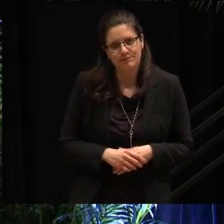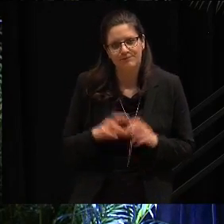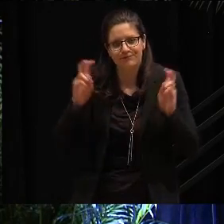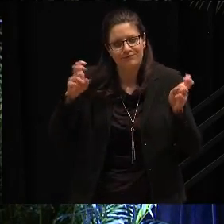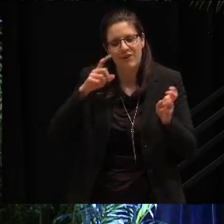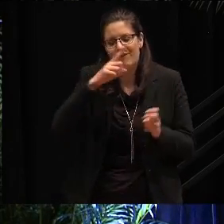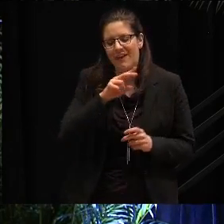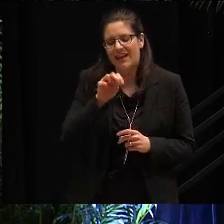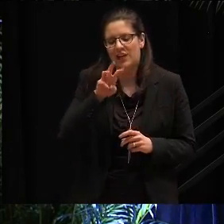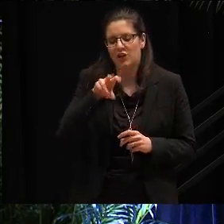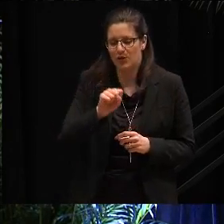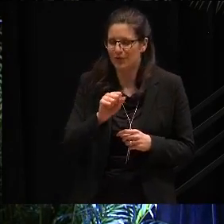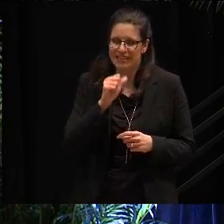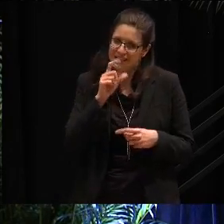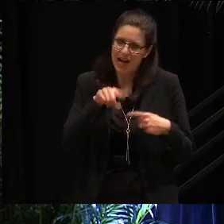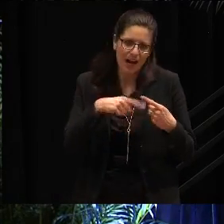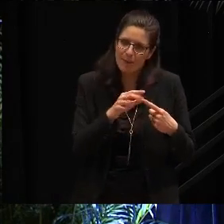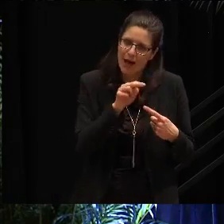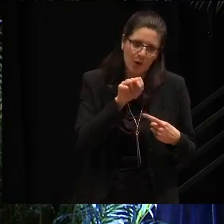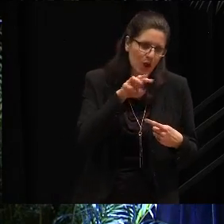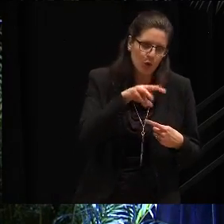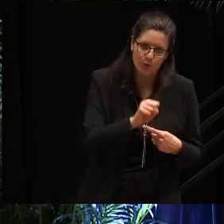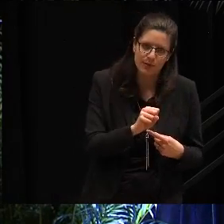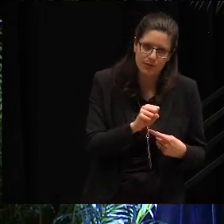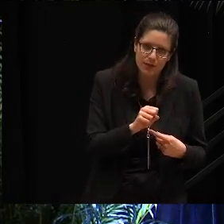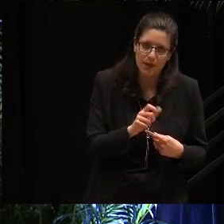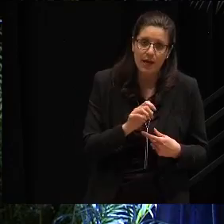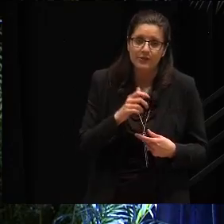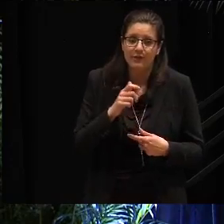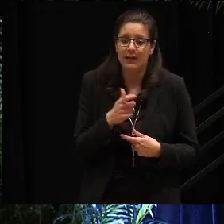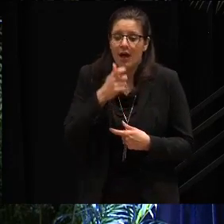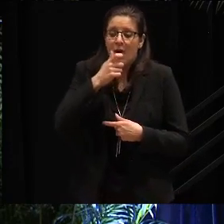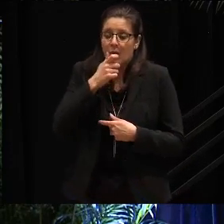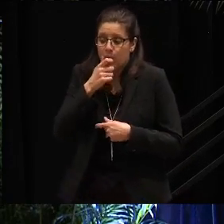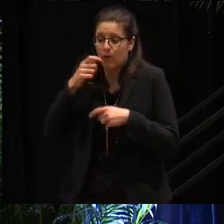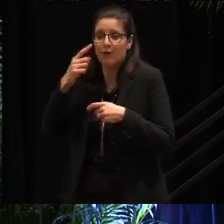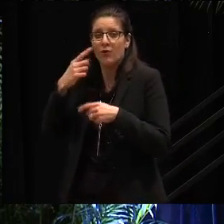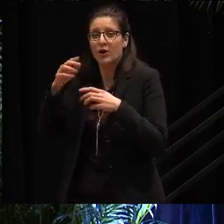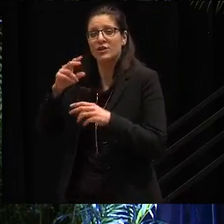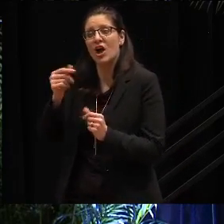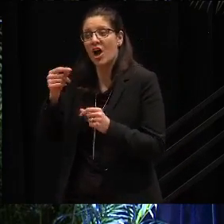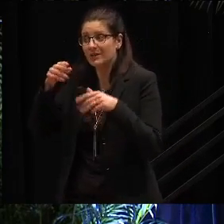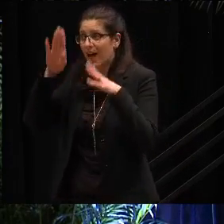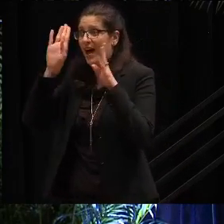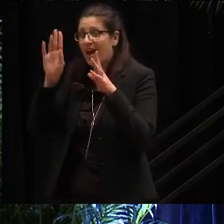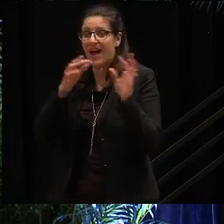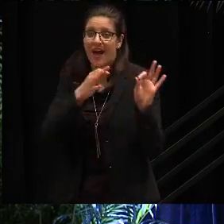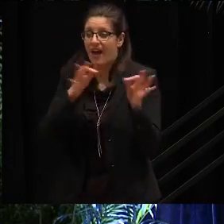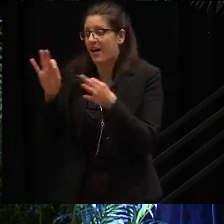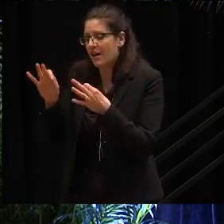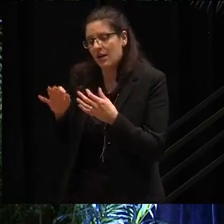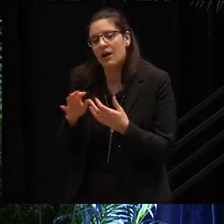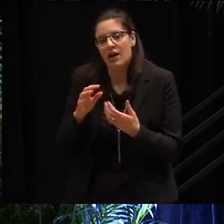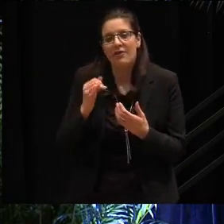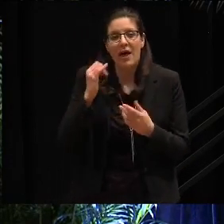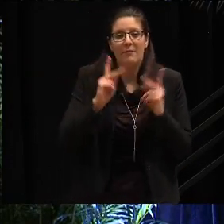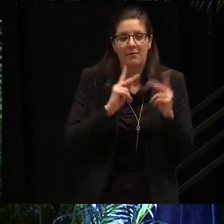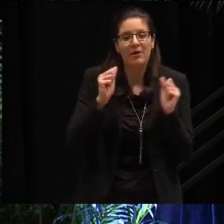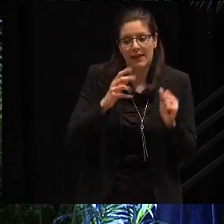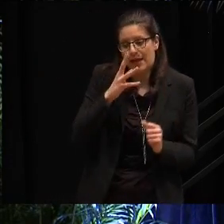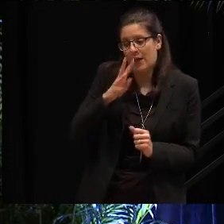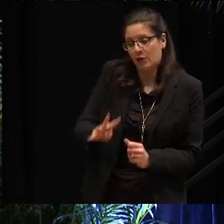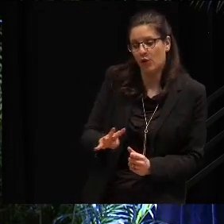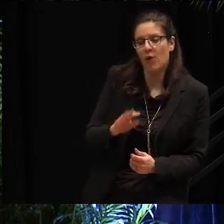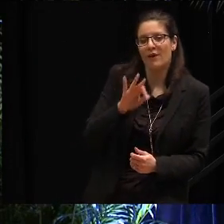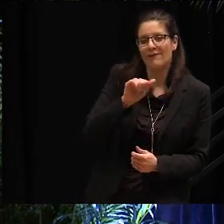news ultimately isn't about the news. It's a dog whistle to people to say, you could ignore whatever inconvenient facts are being presented